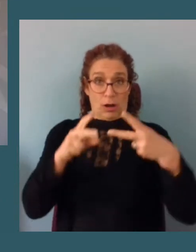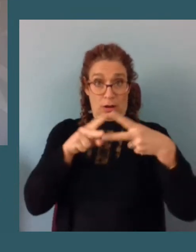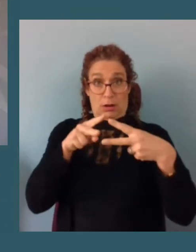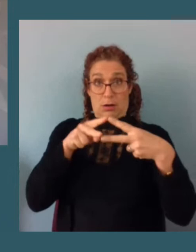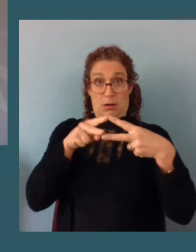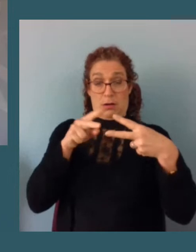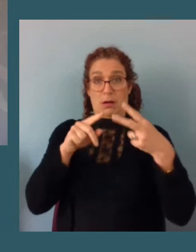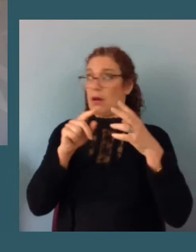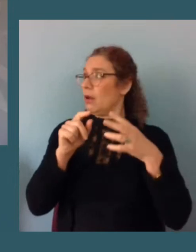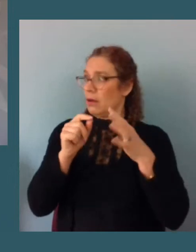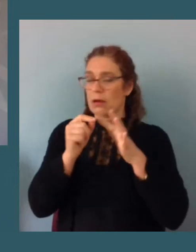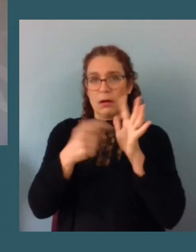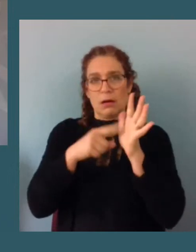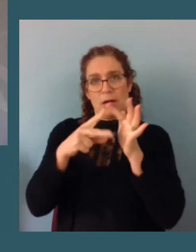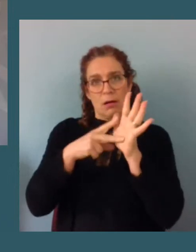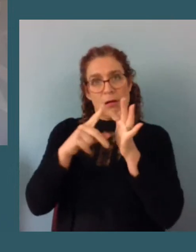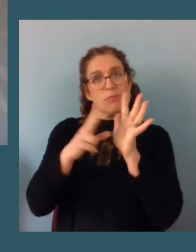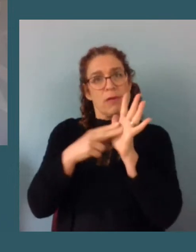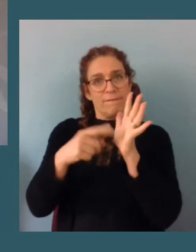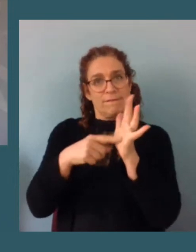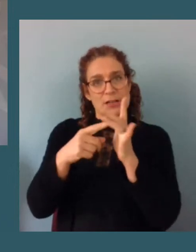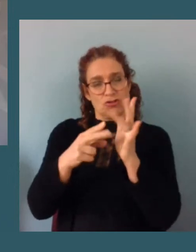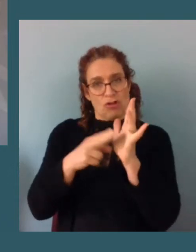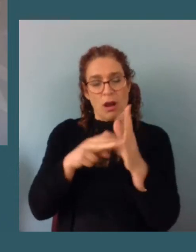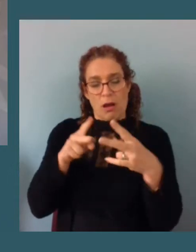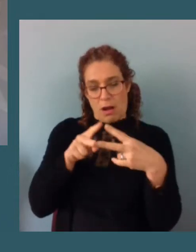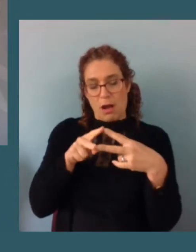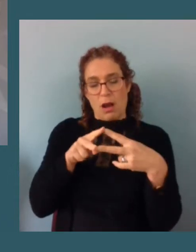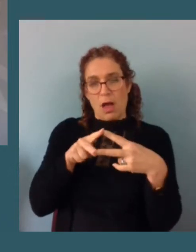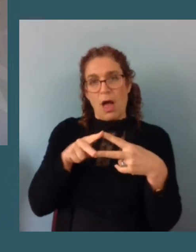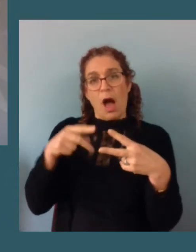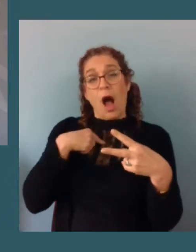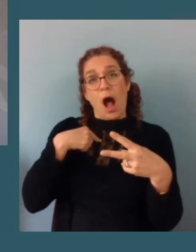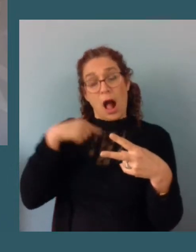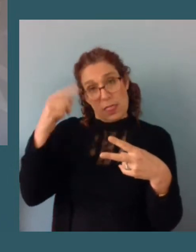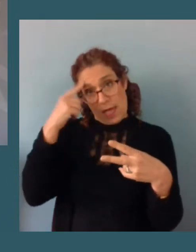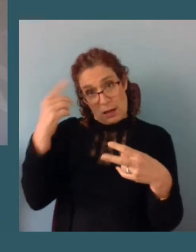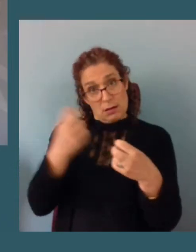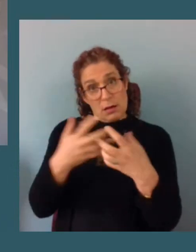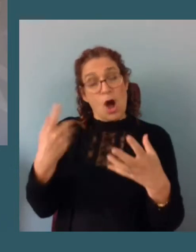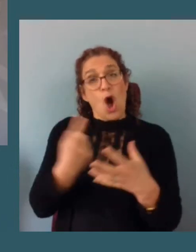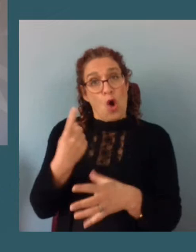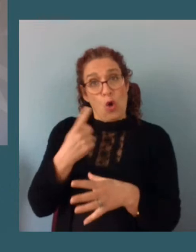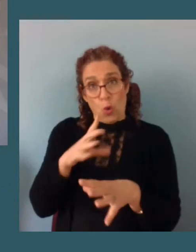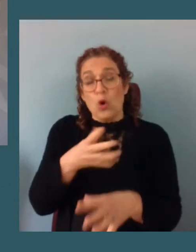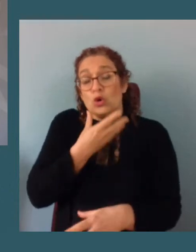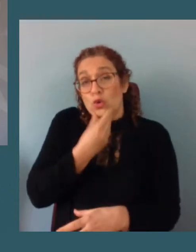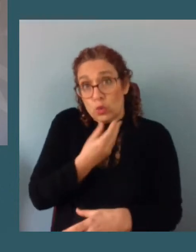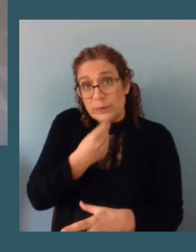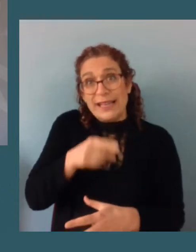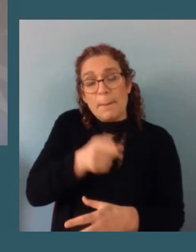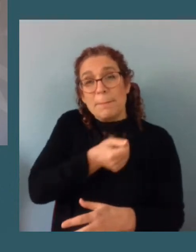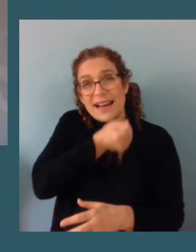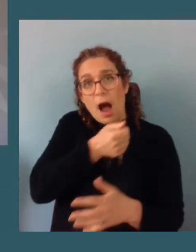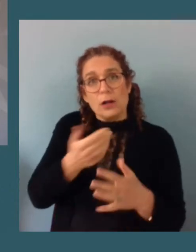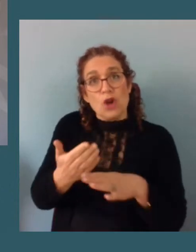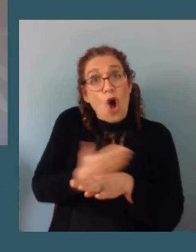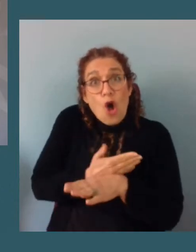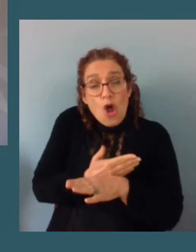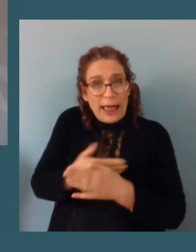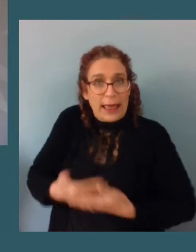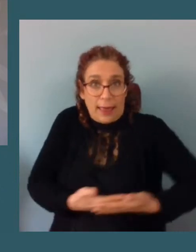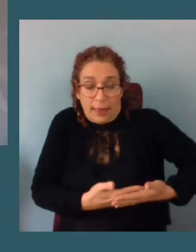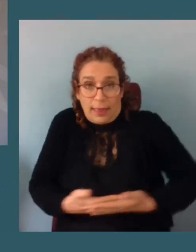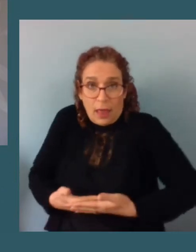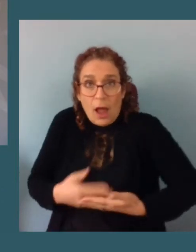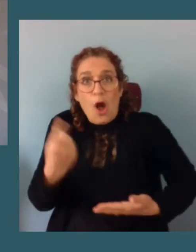the number of individuals who are taking up peanut early in their infant's life and they are eating